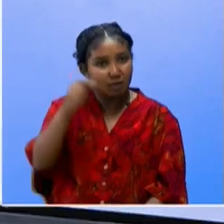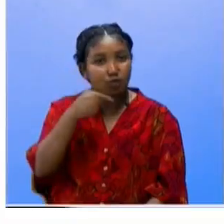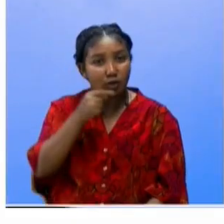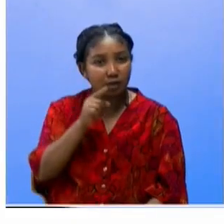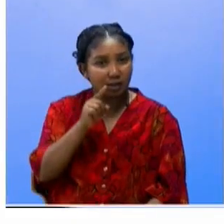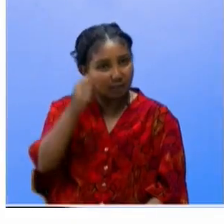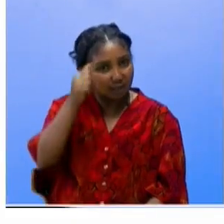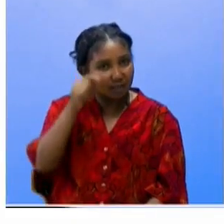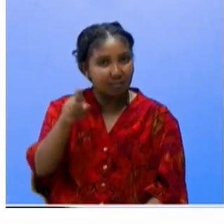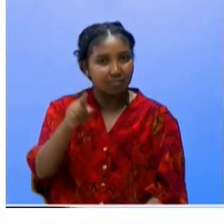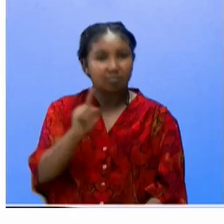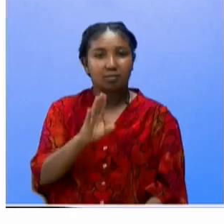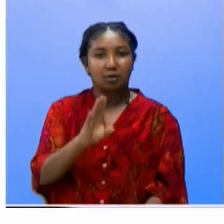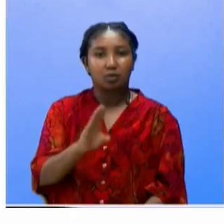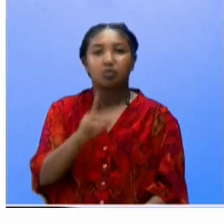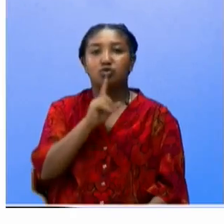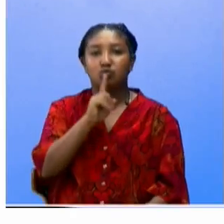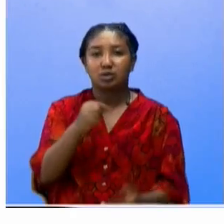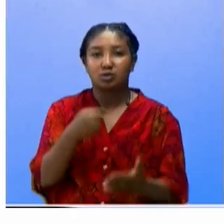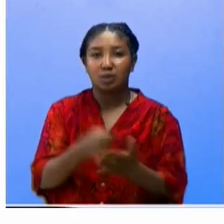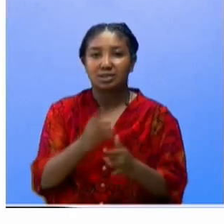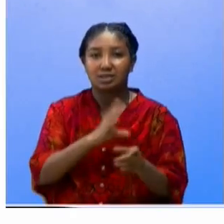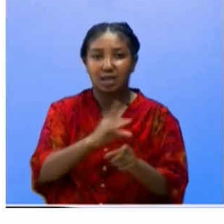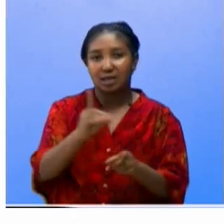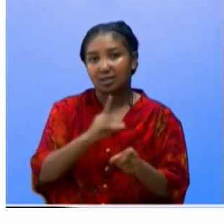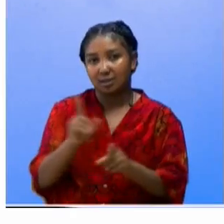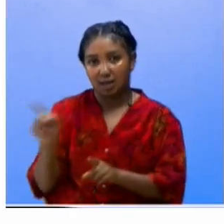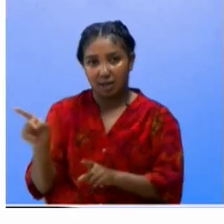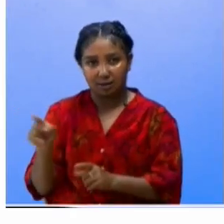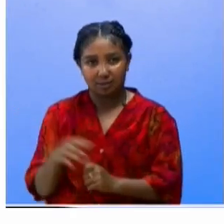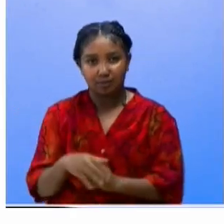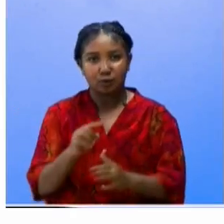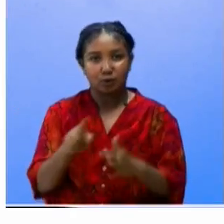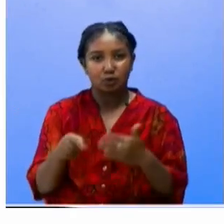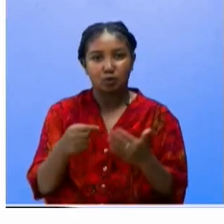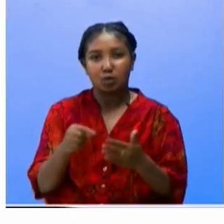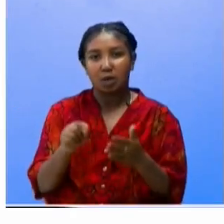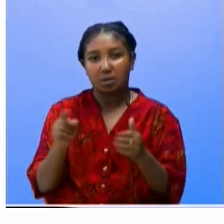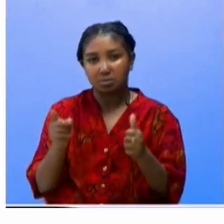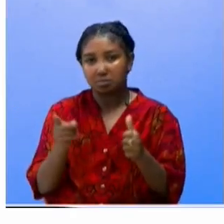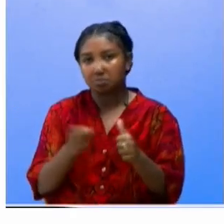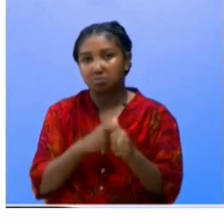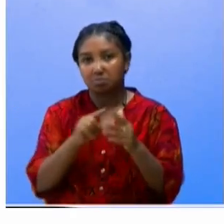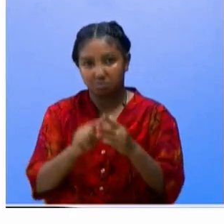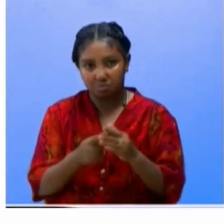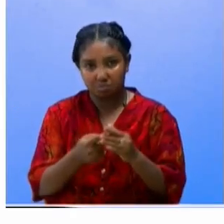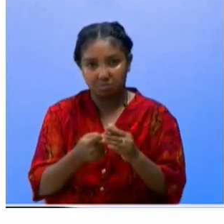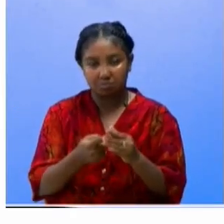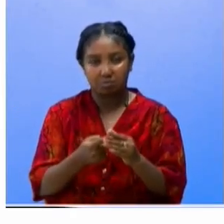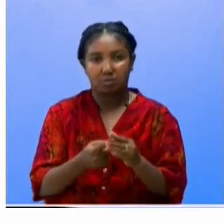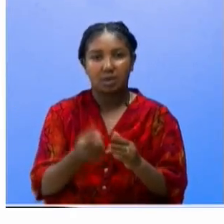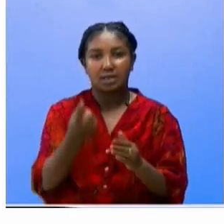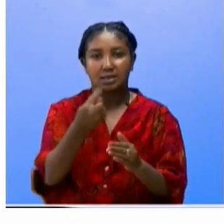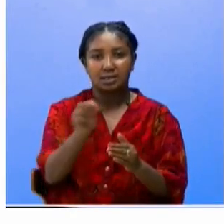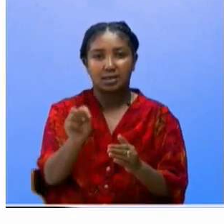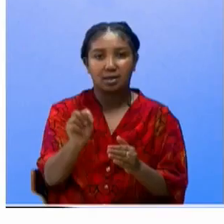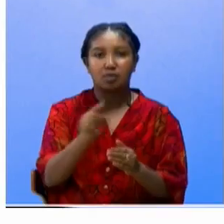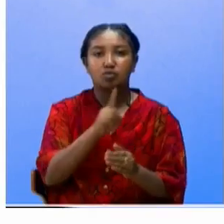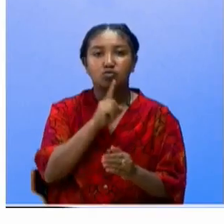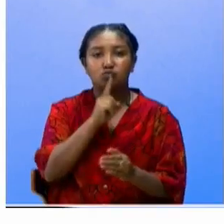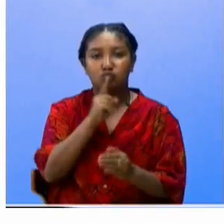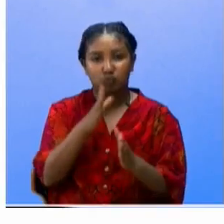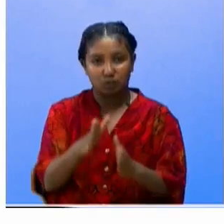truth. This one is a direct. This one is indirect object. So we can start from the